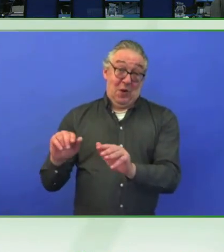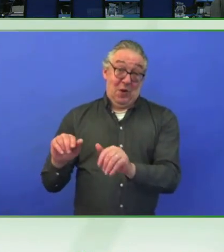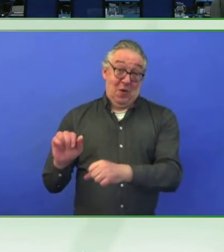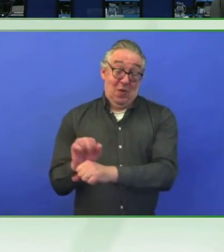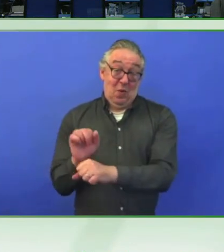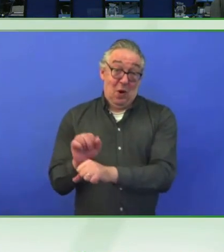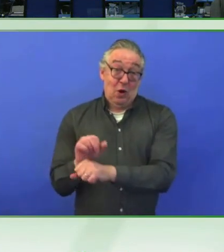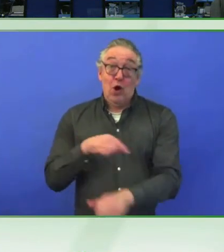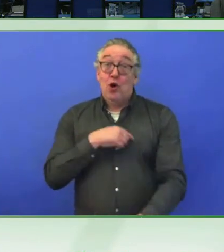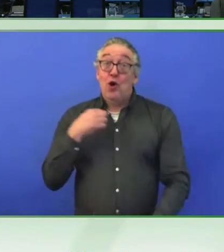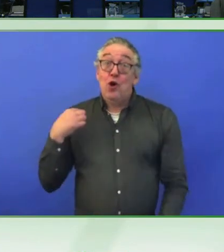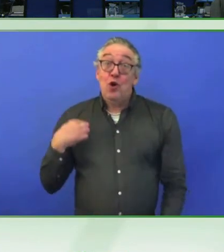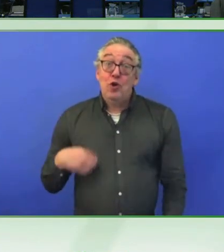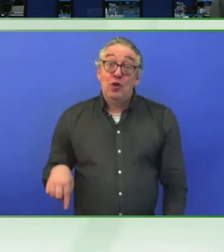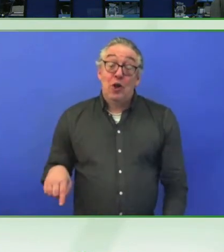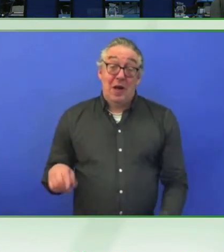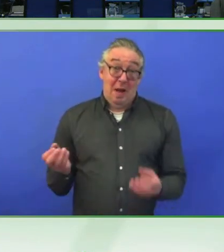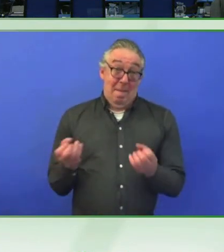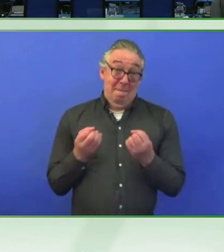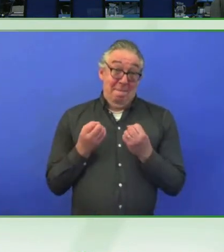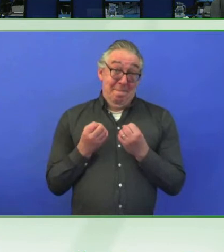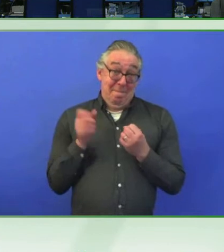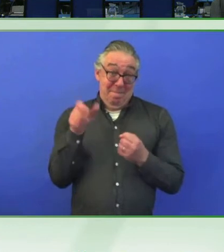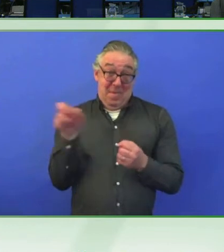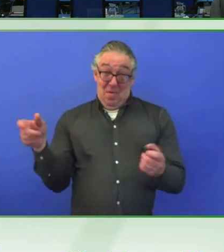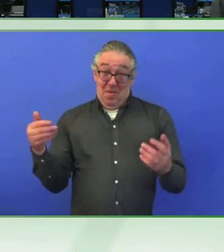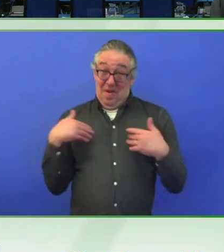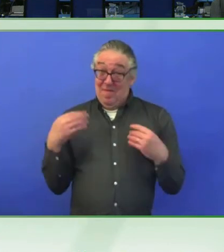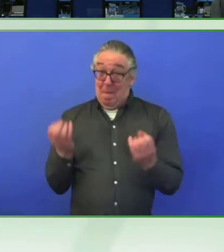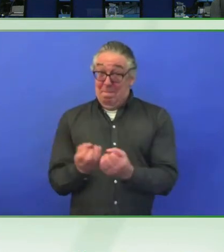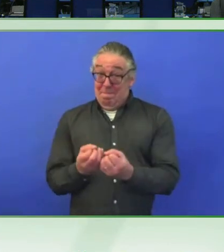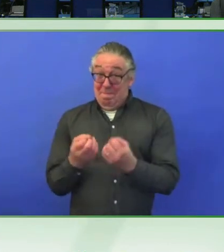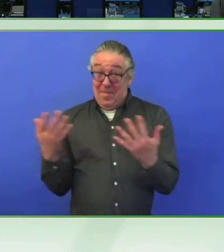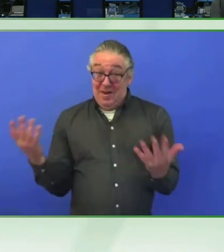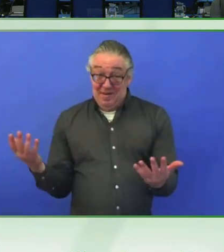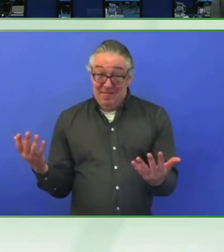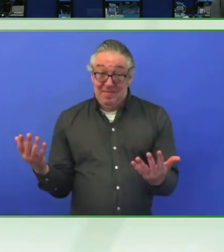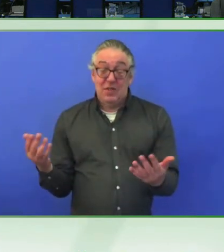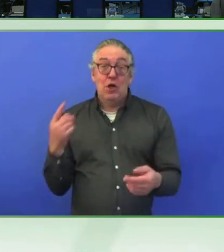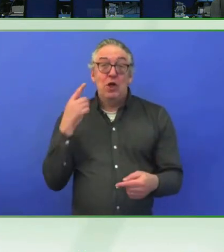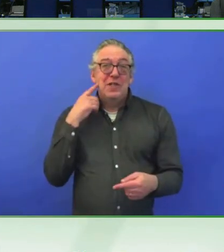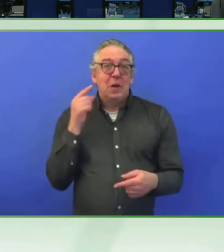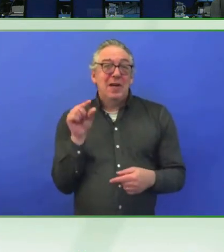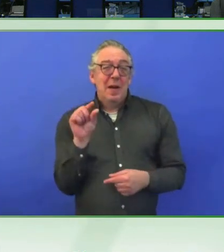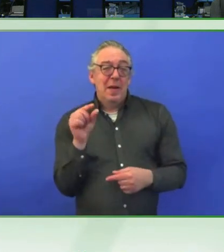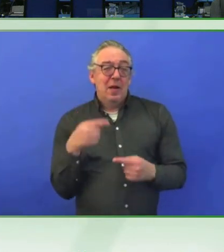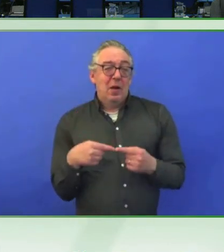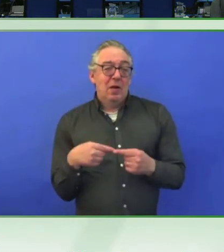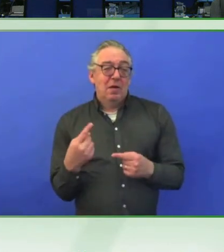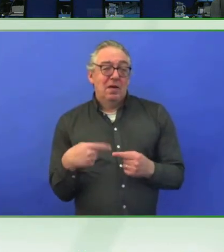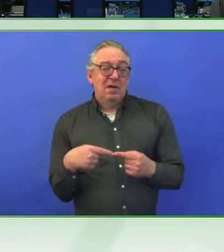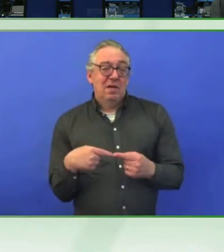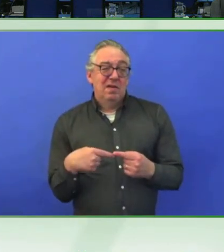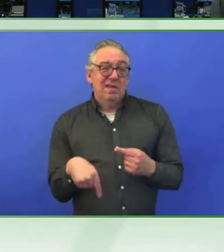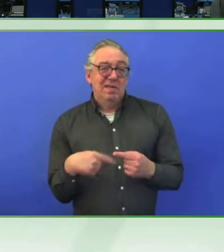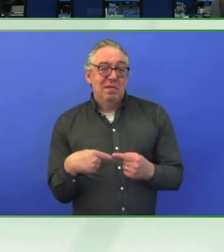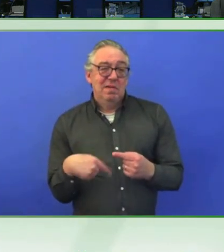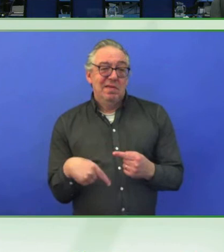made, and for them all around. And thank you for setting up my